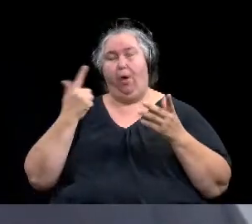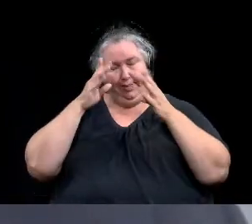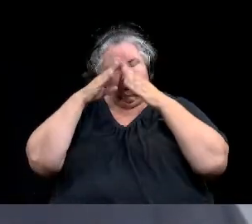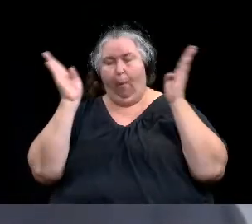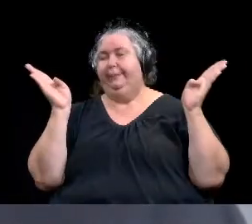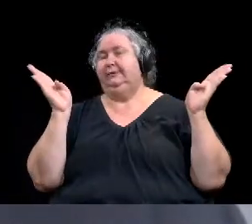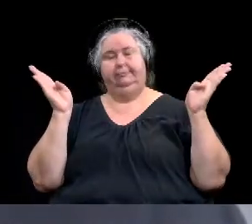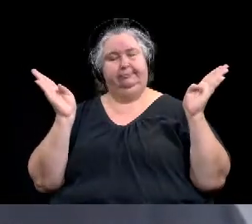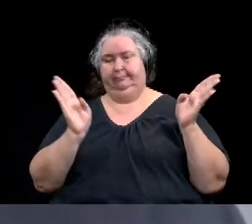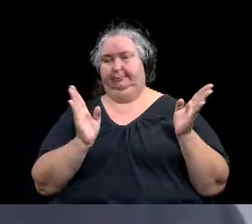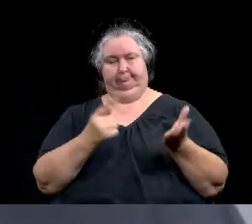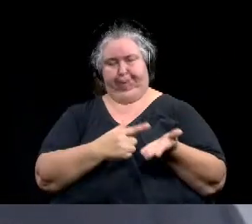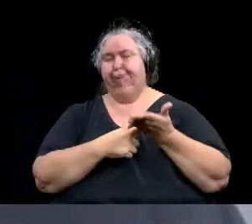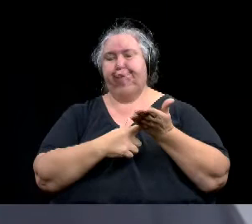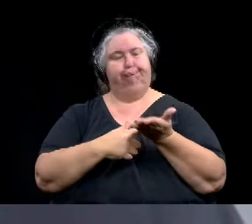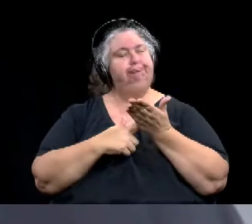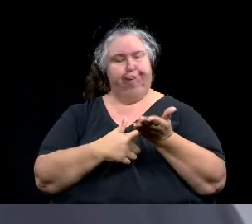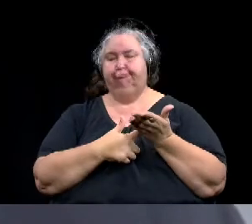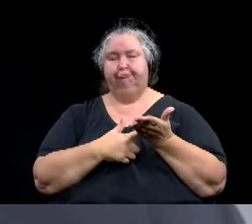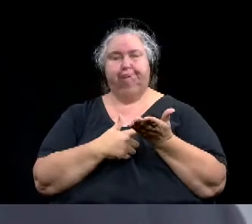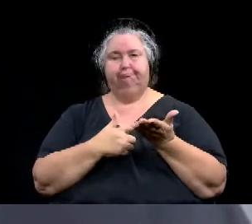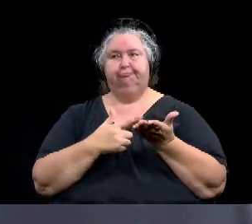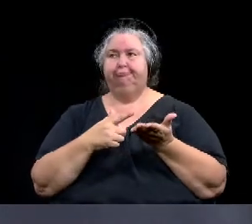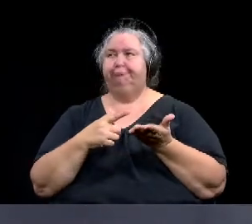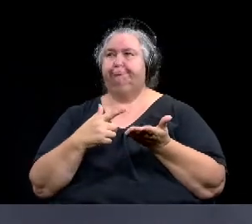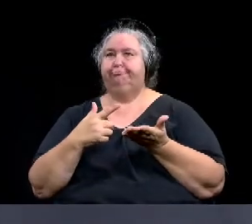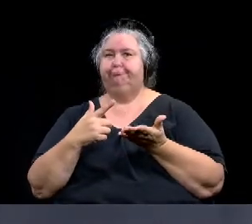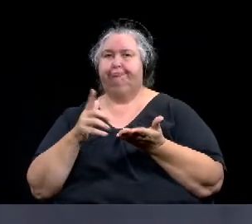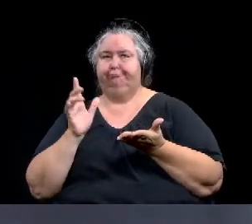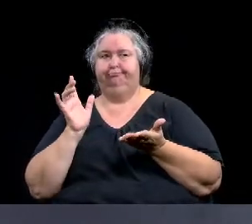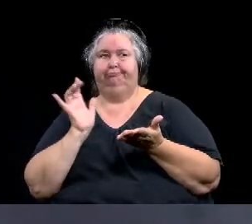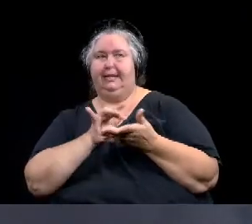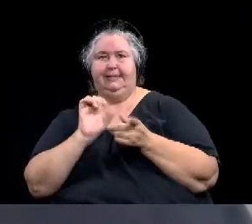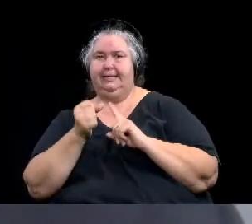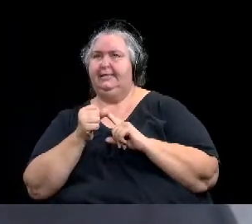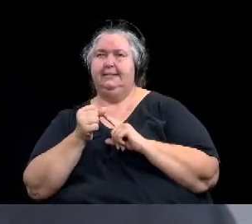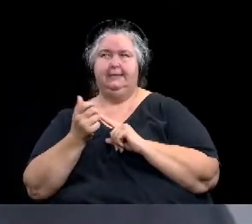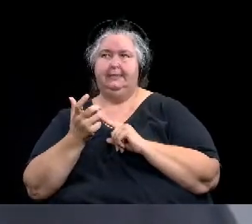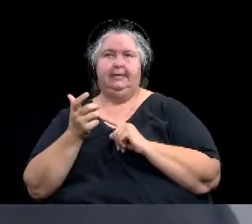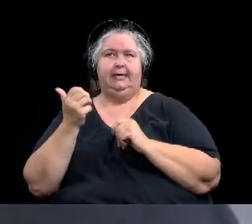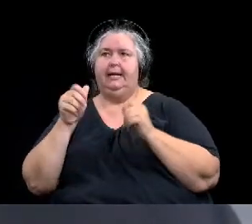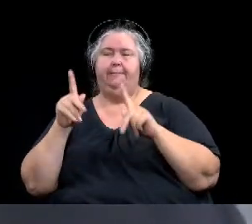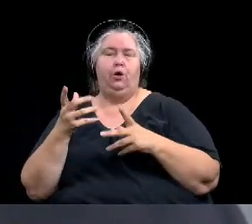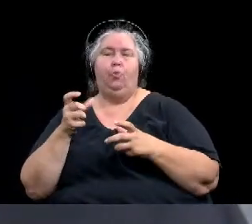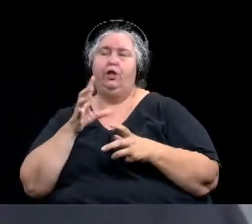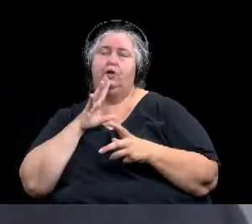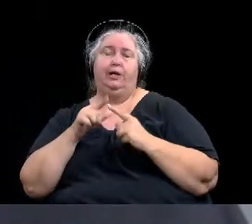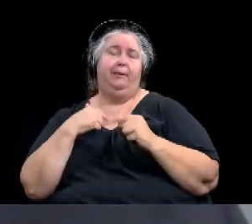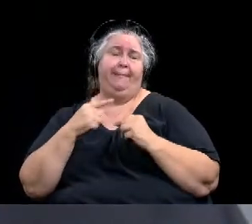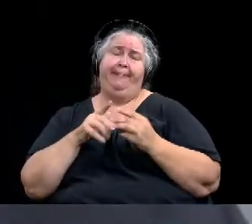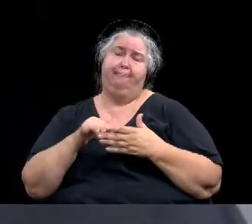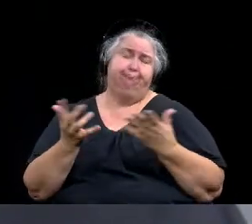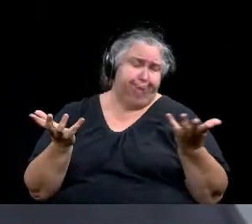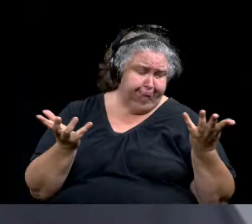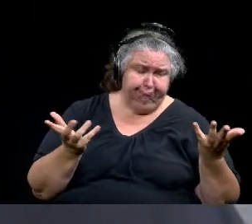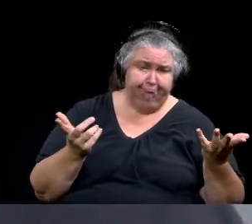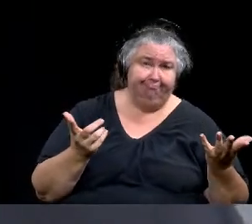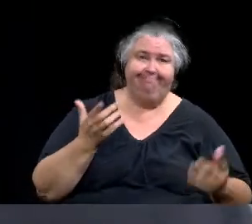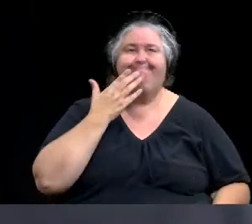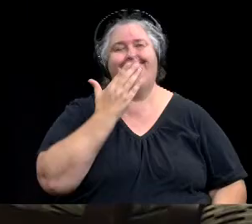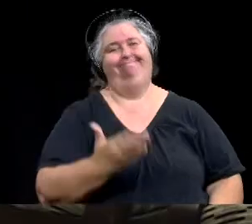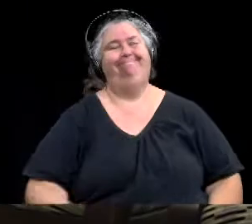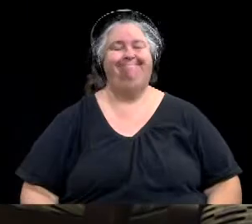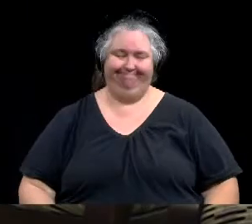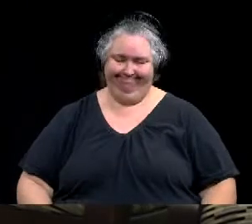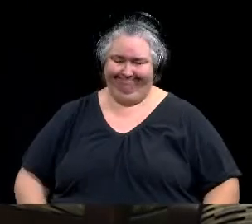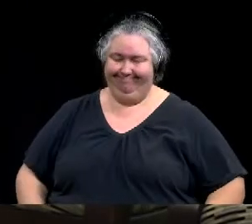to debate that or talk about it in any format anybody wants to talk about. Thank you.